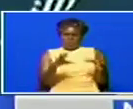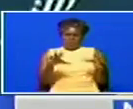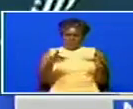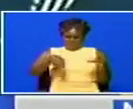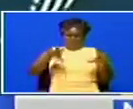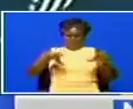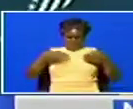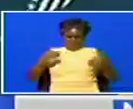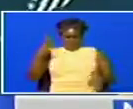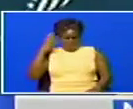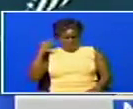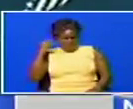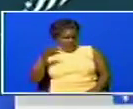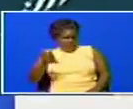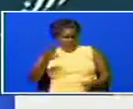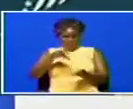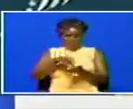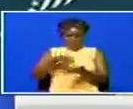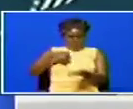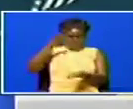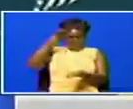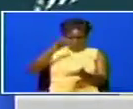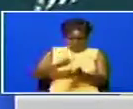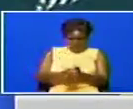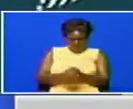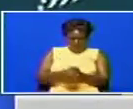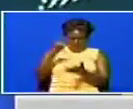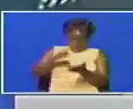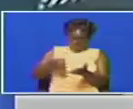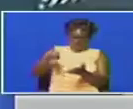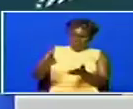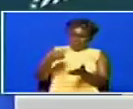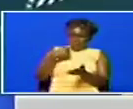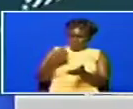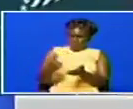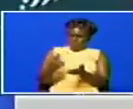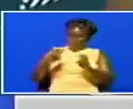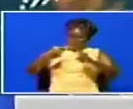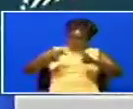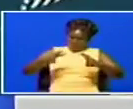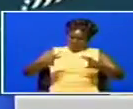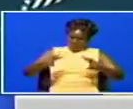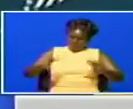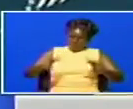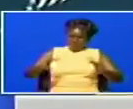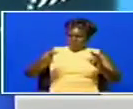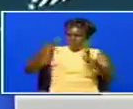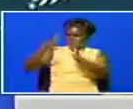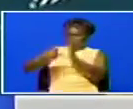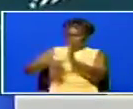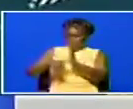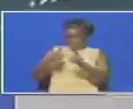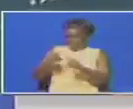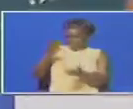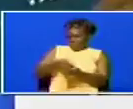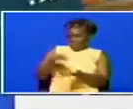case. I do believe that what he's saying deserves to be investigated later on, but his